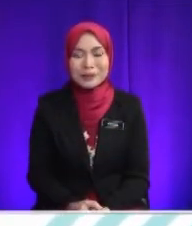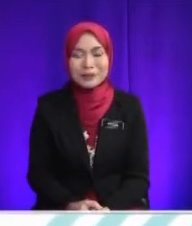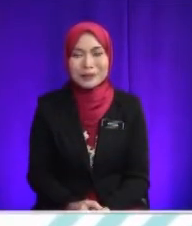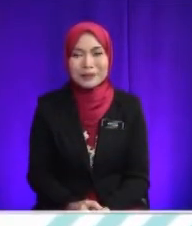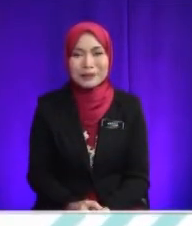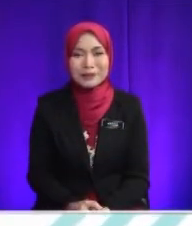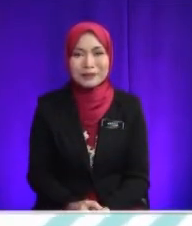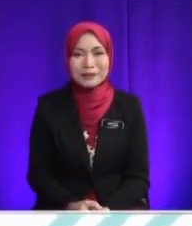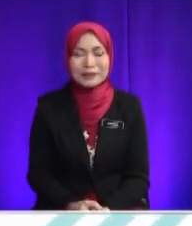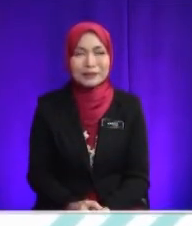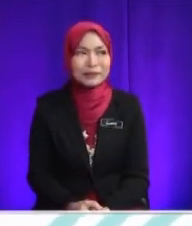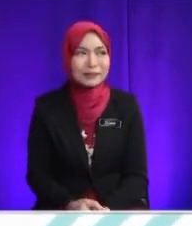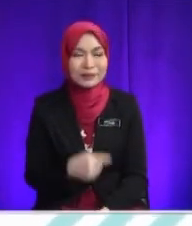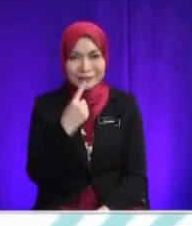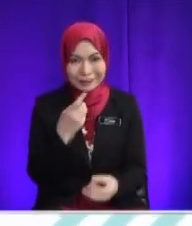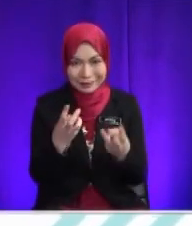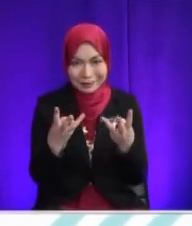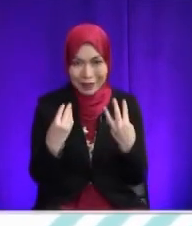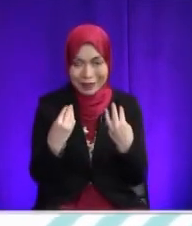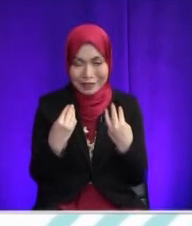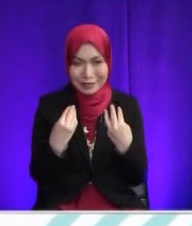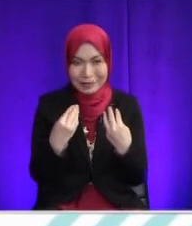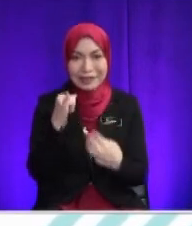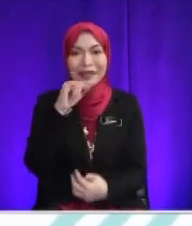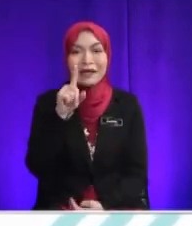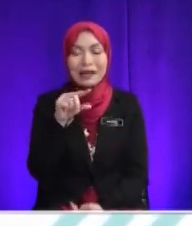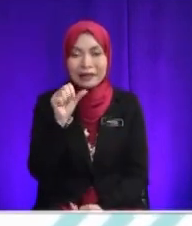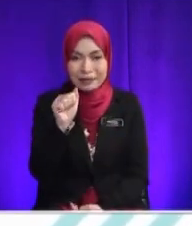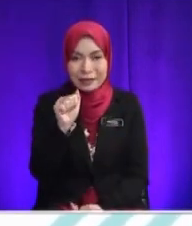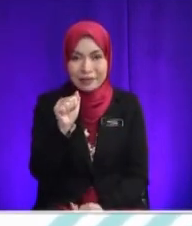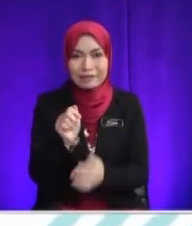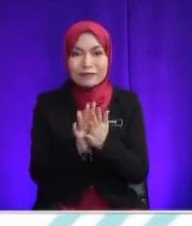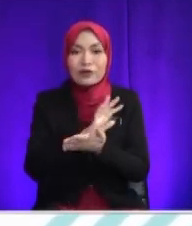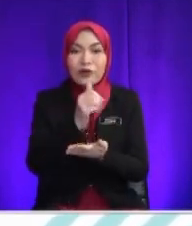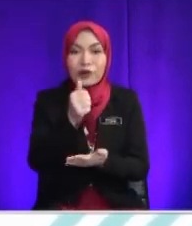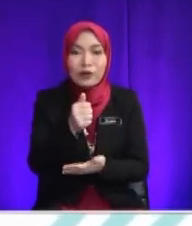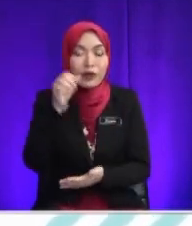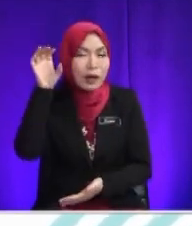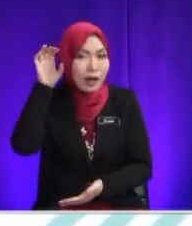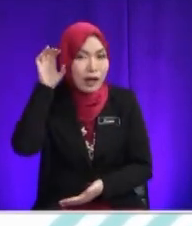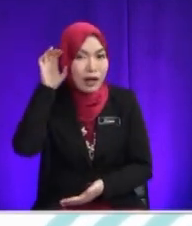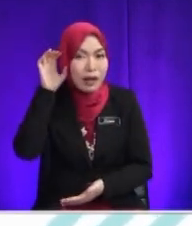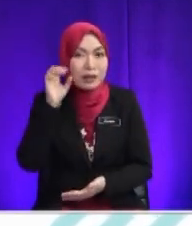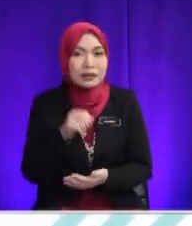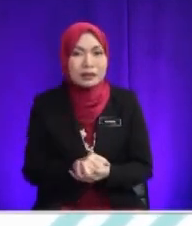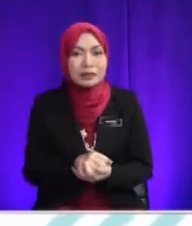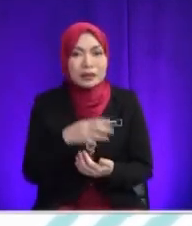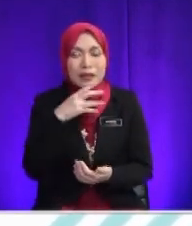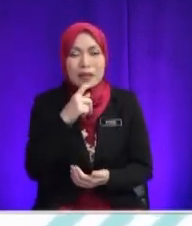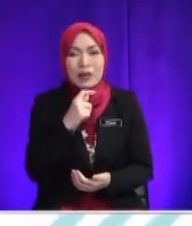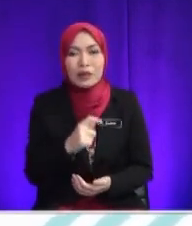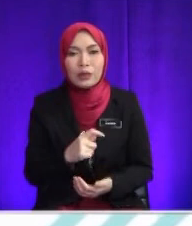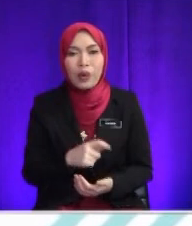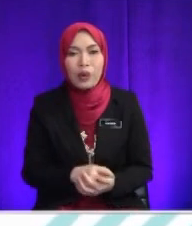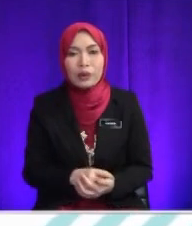Is there any volunteer? All right, Iza. Okay, Iza, so you hear an old man telling a policewoman about a burglar. So what is the